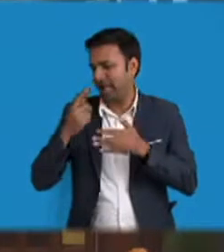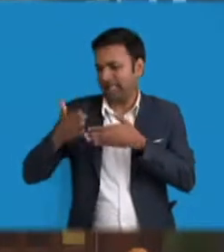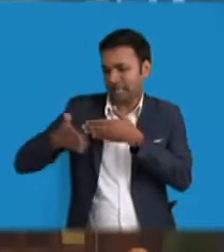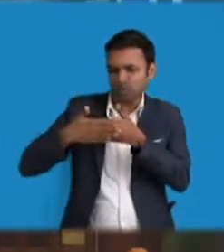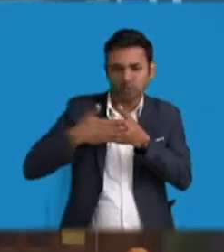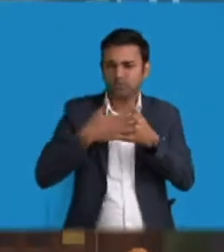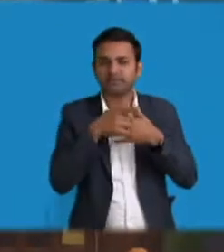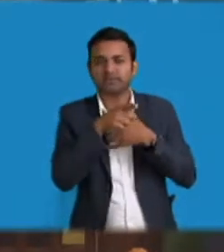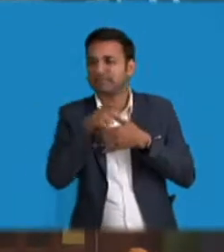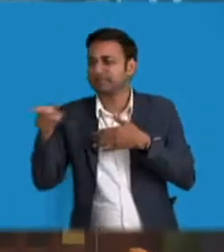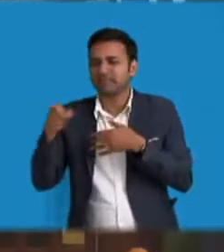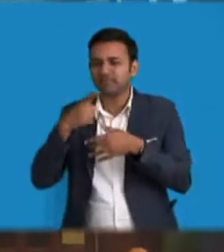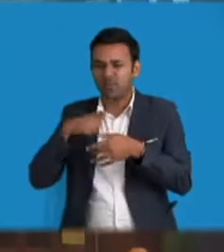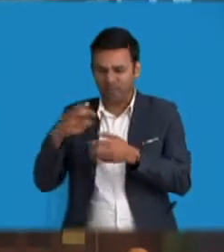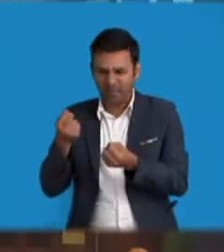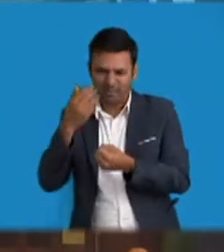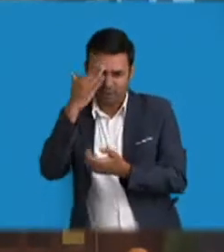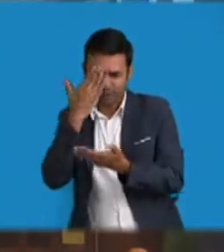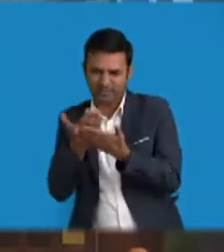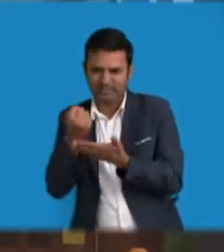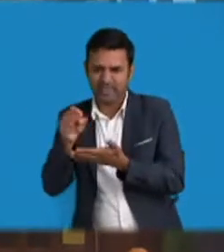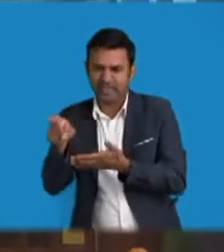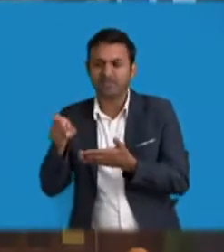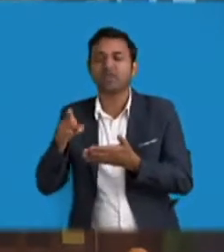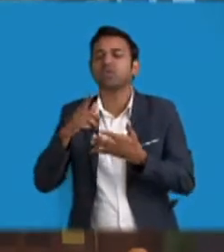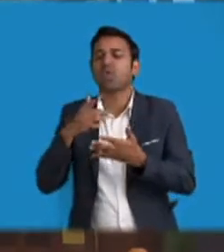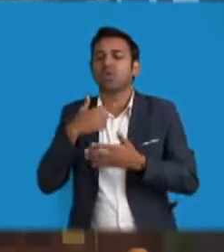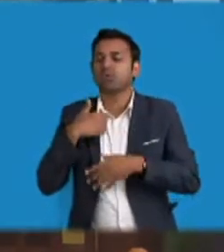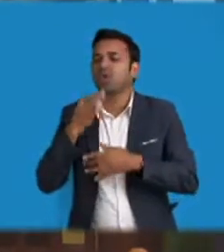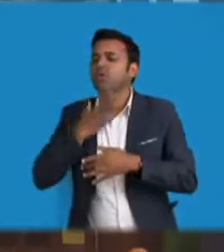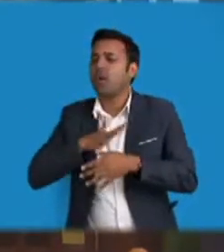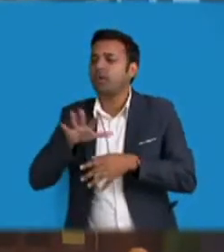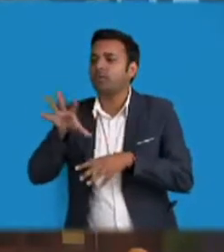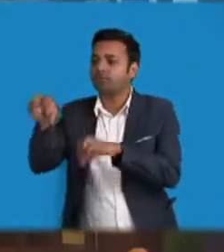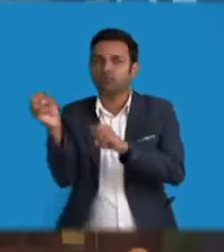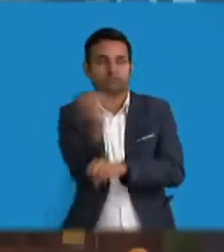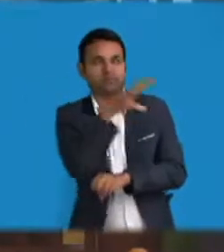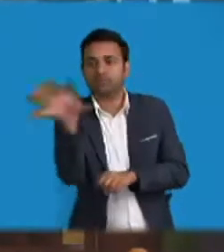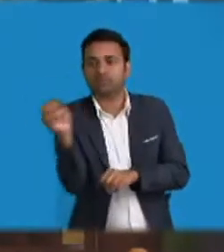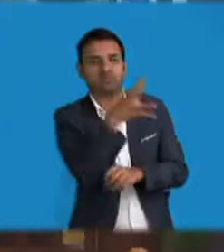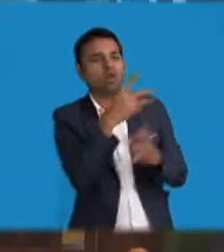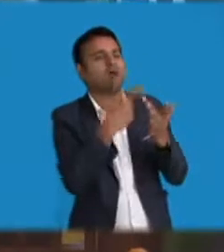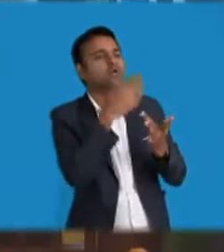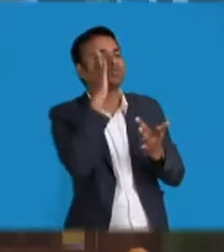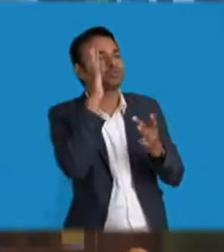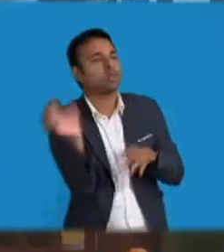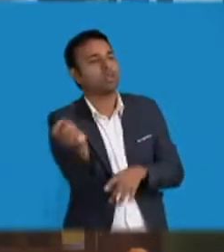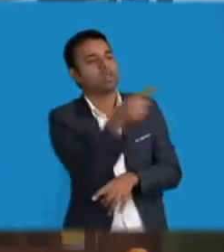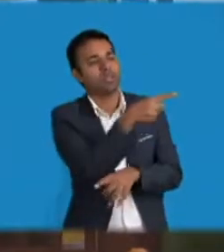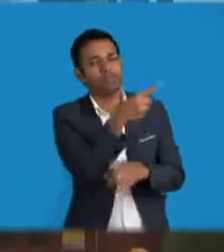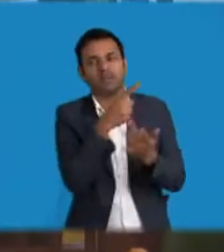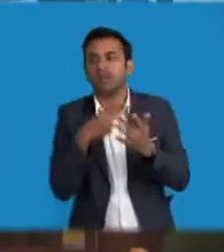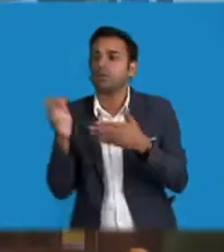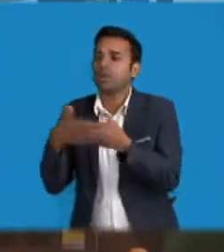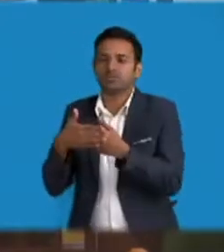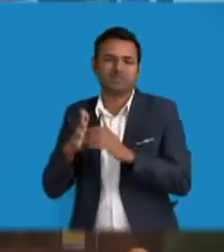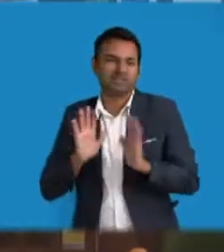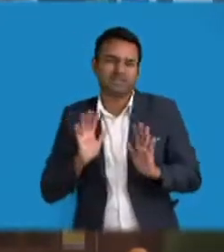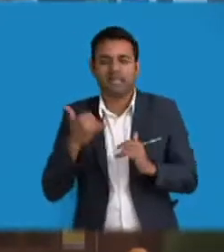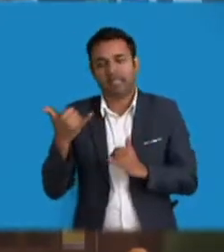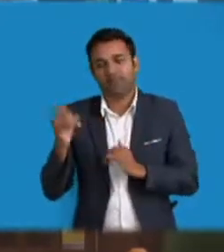boarding facility. Madam Speaker, we have, since last